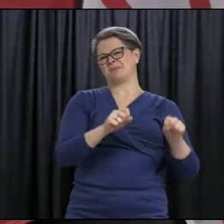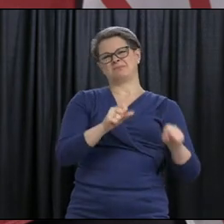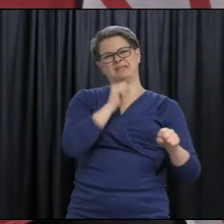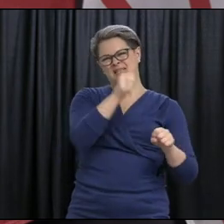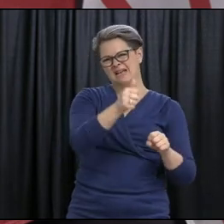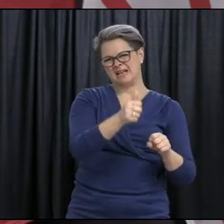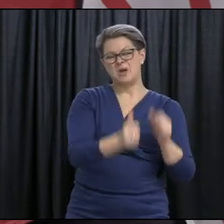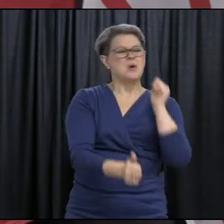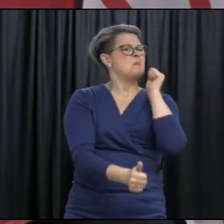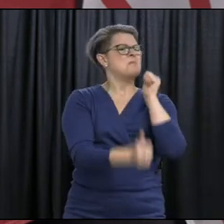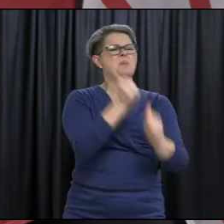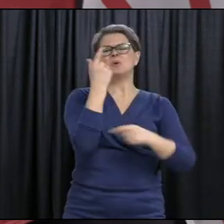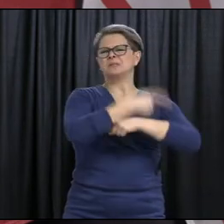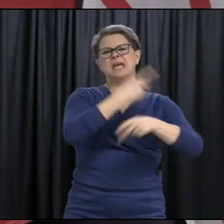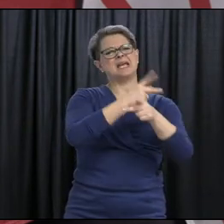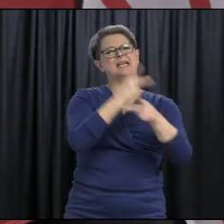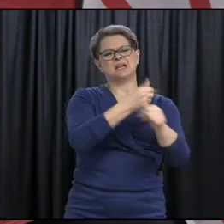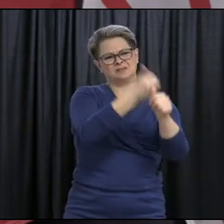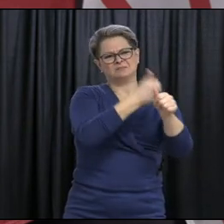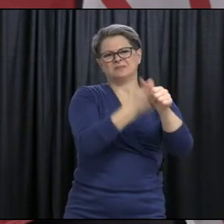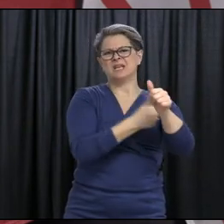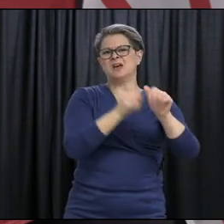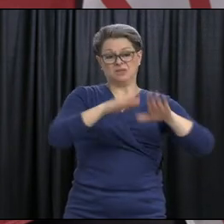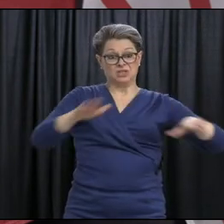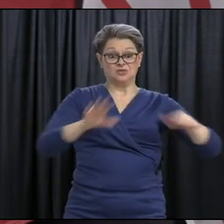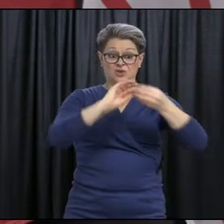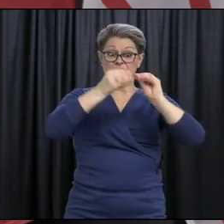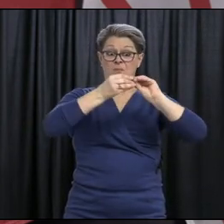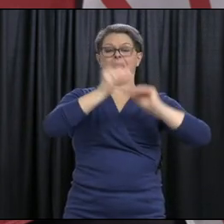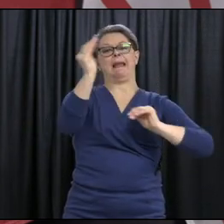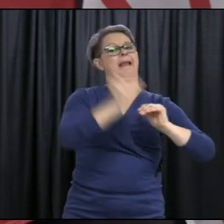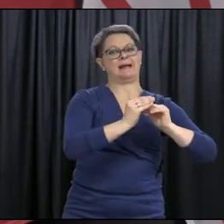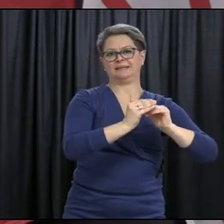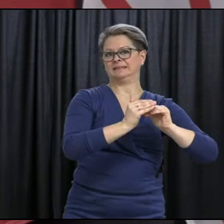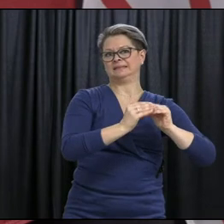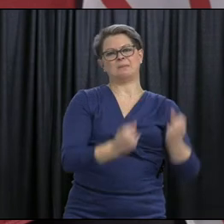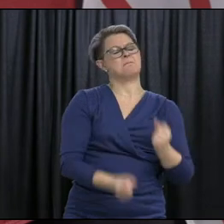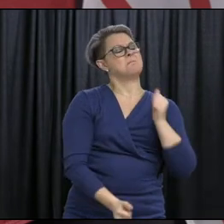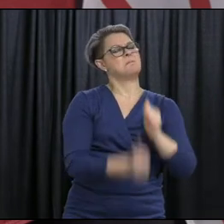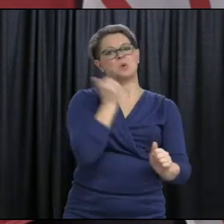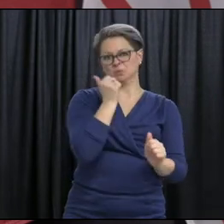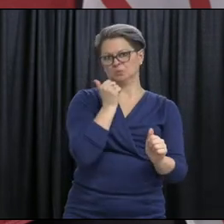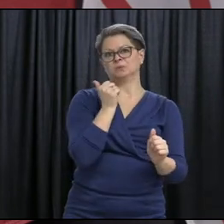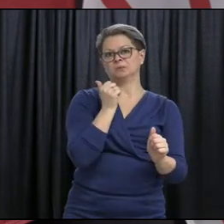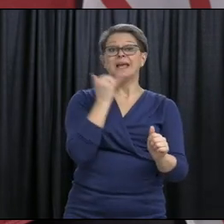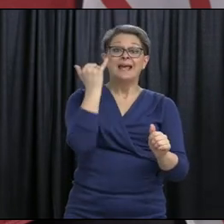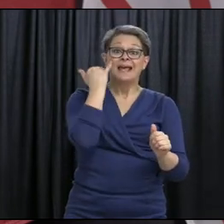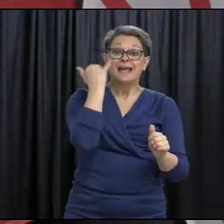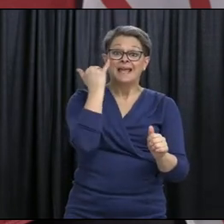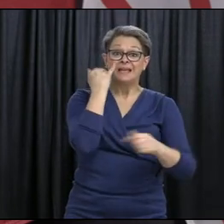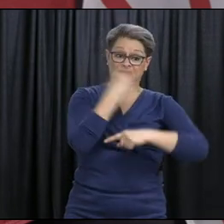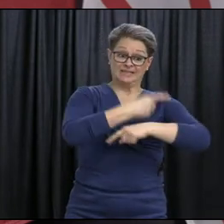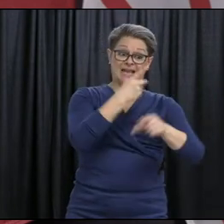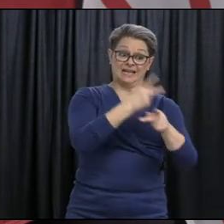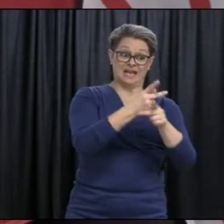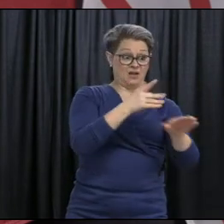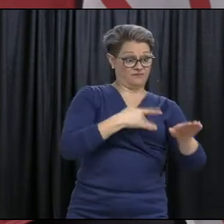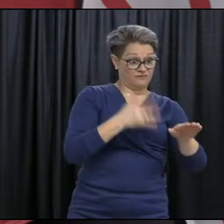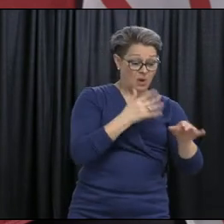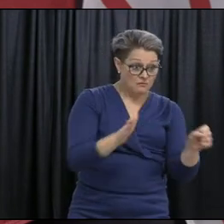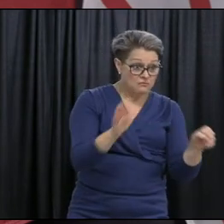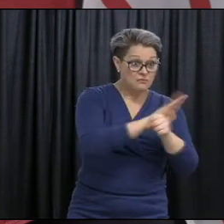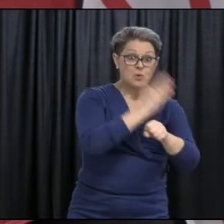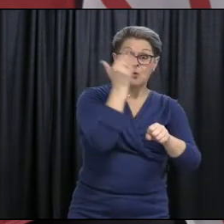operating well below capacity. However, if a childcare service finds themselves in that situation, they